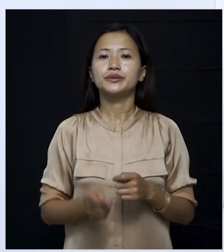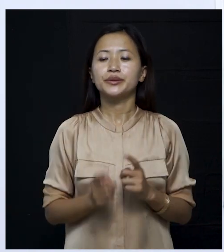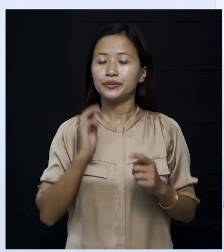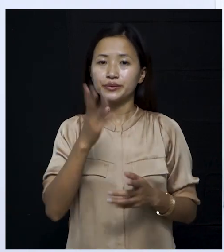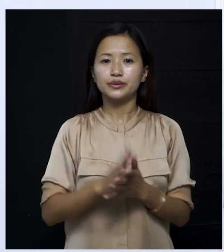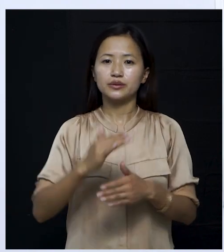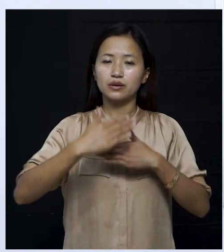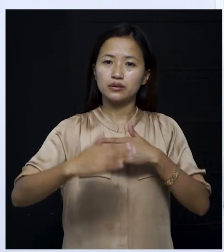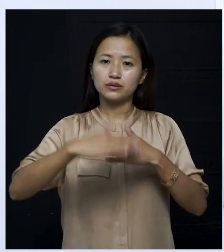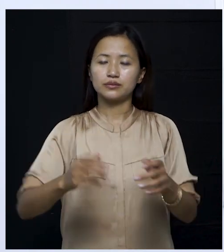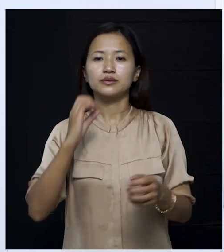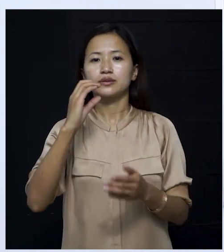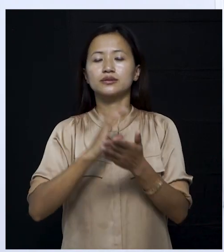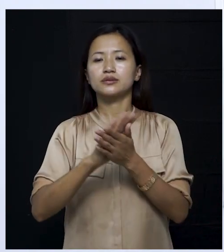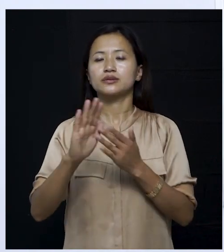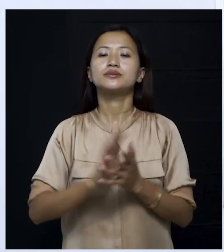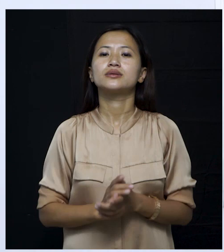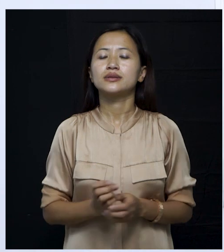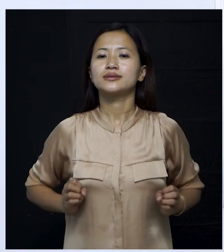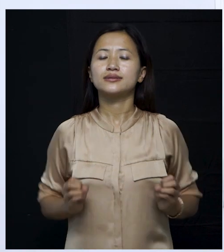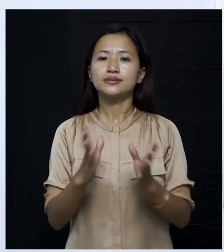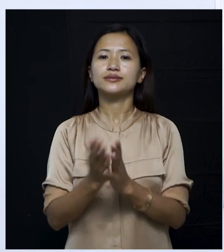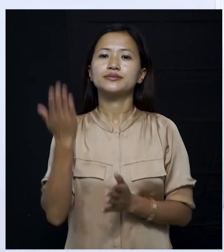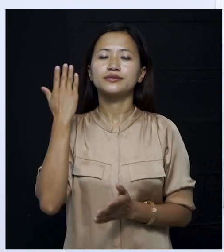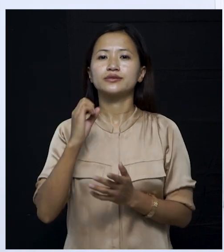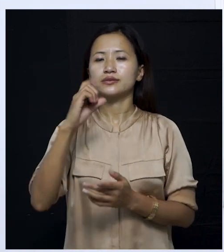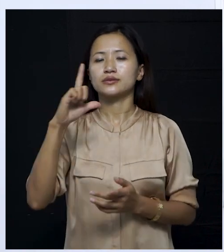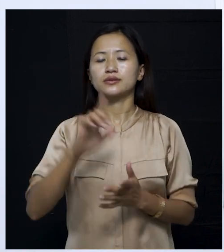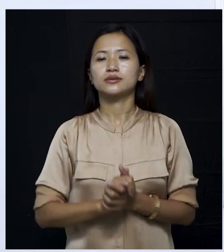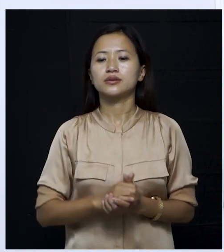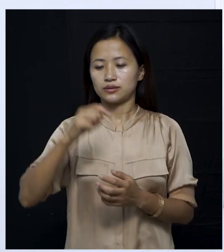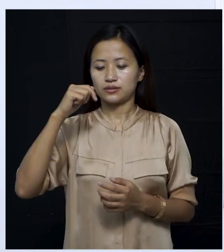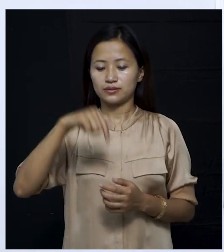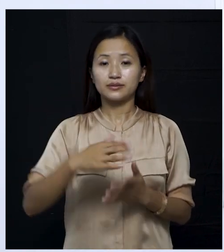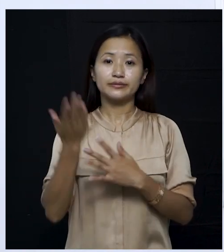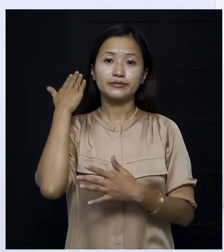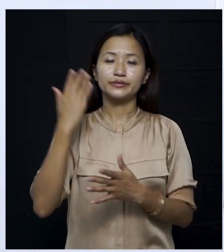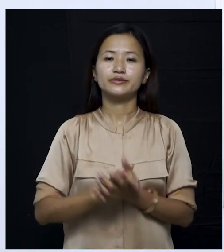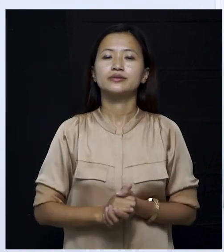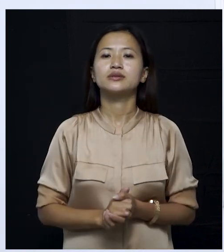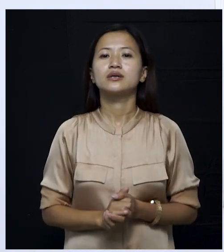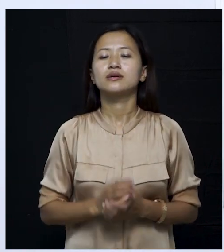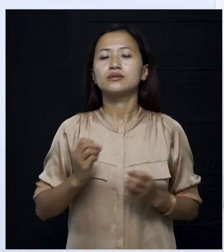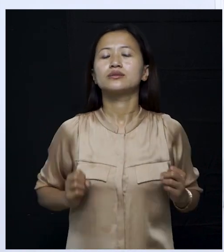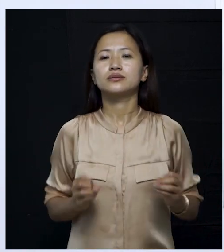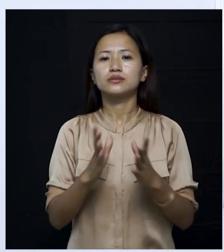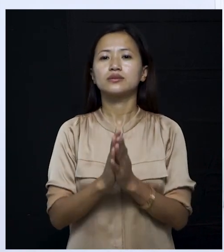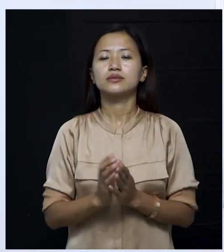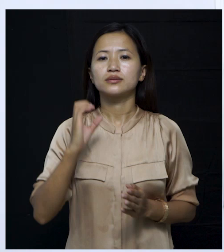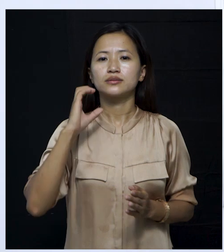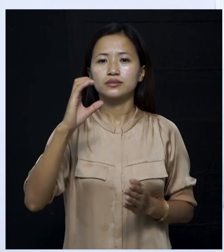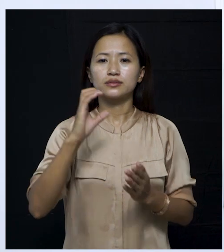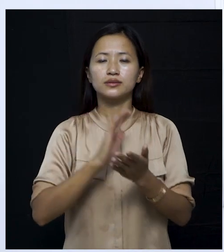be continuing with the chapter that we have started in the previous class. Now in the previous class, we started with